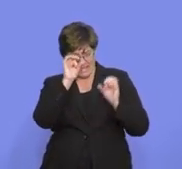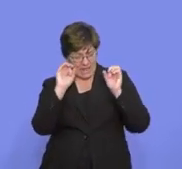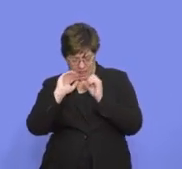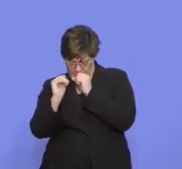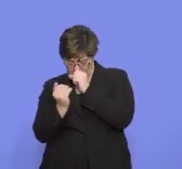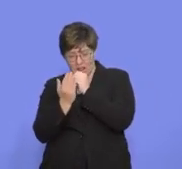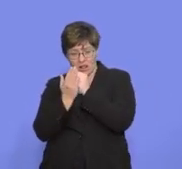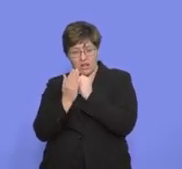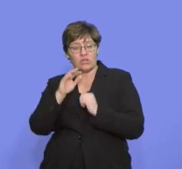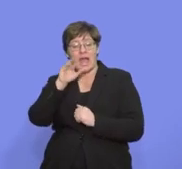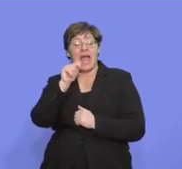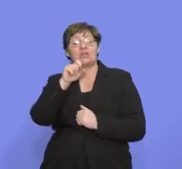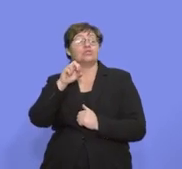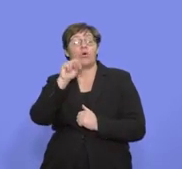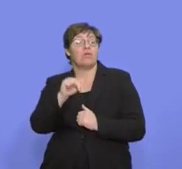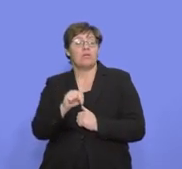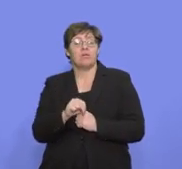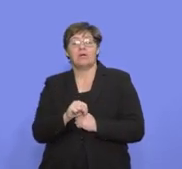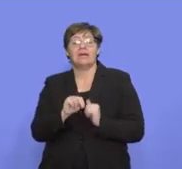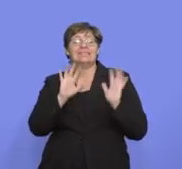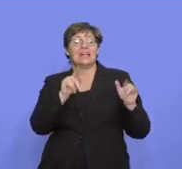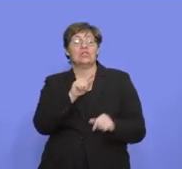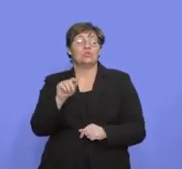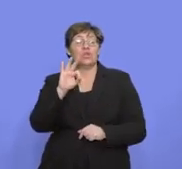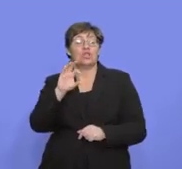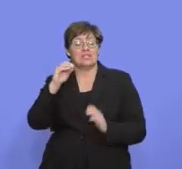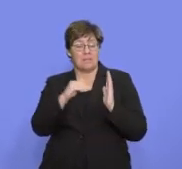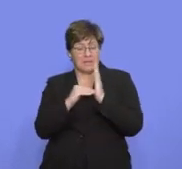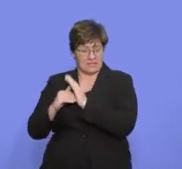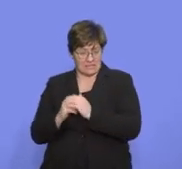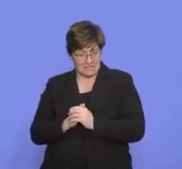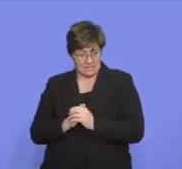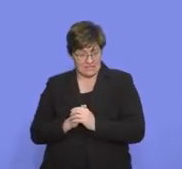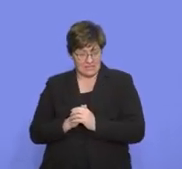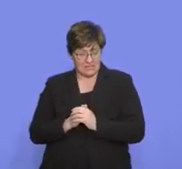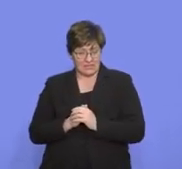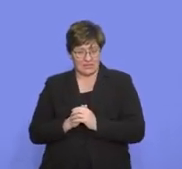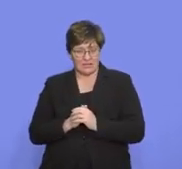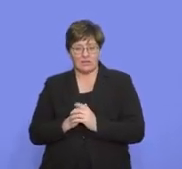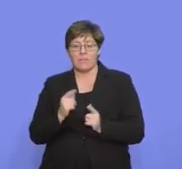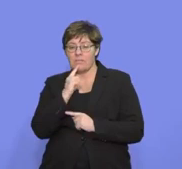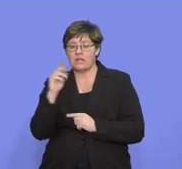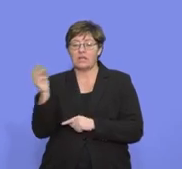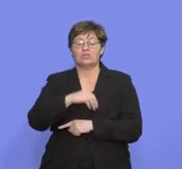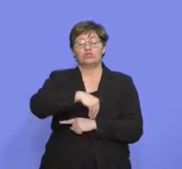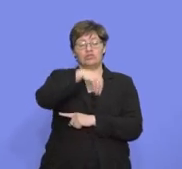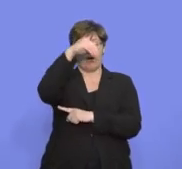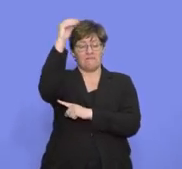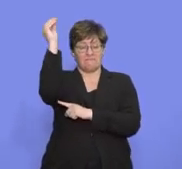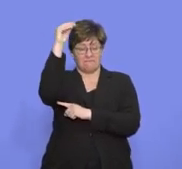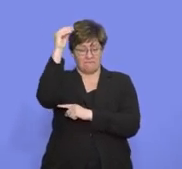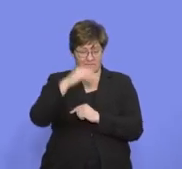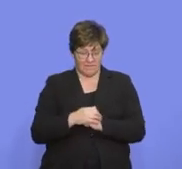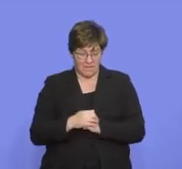cell, so the axon will be 10 to 30 meters in length. That is amazing if you think about it. A giraffe, those animals with the